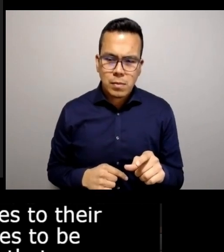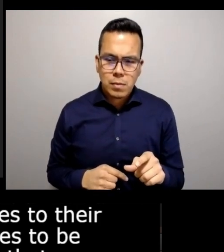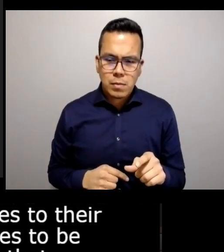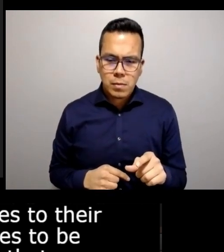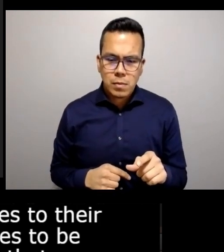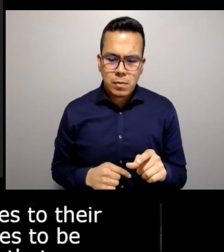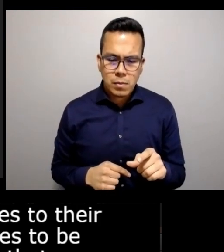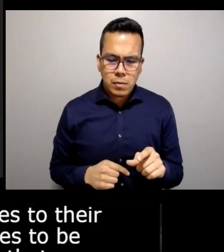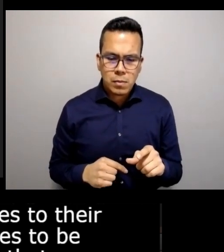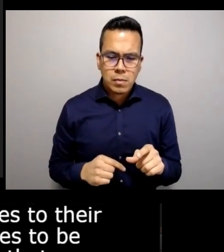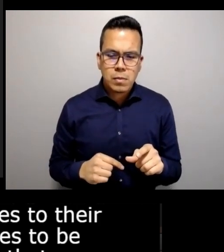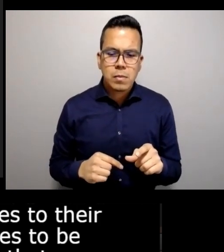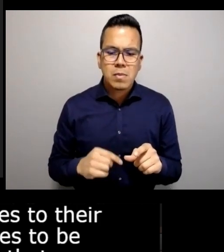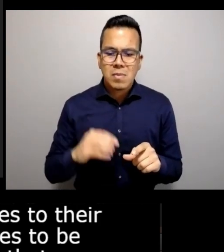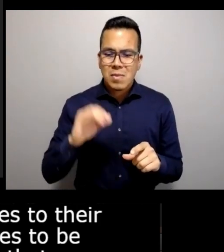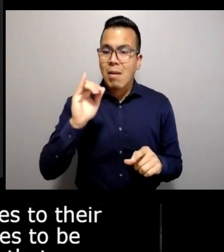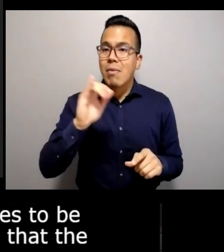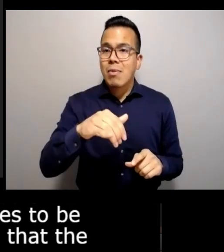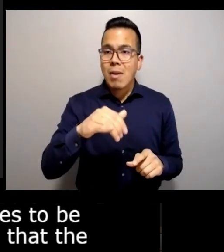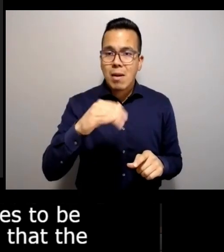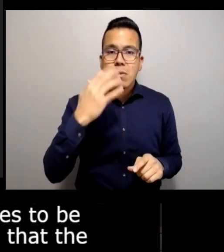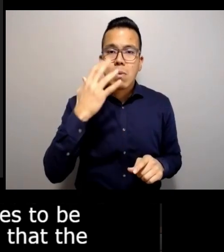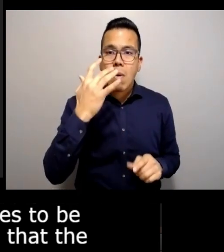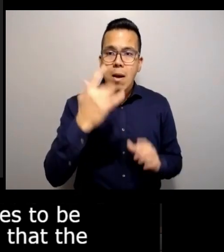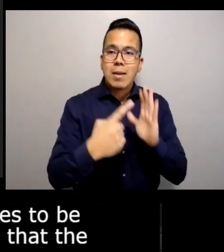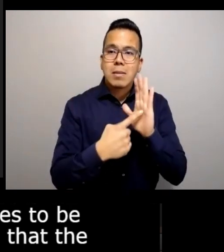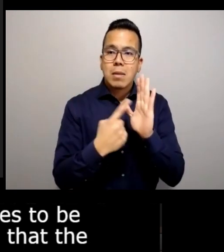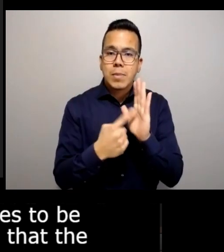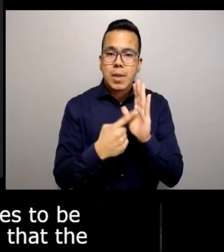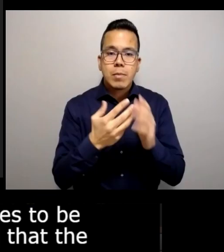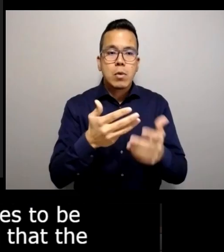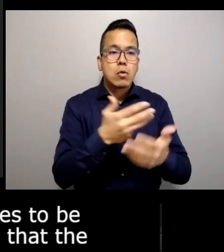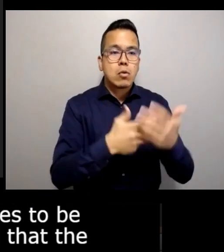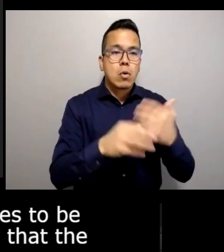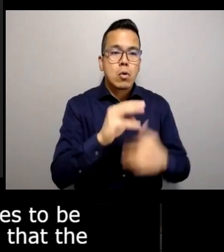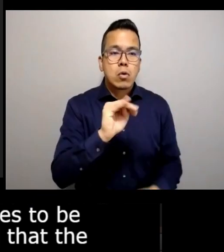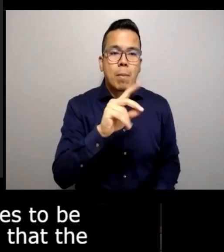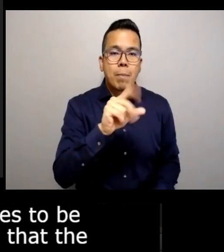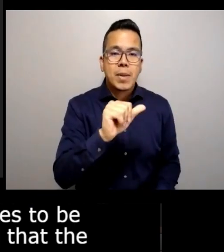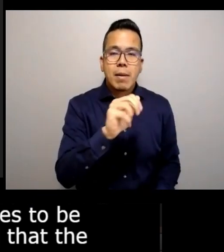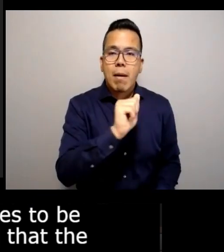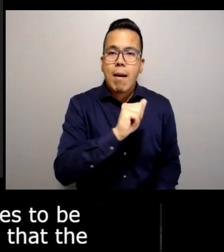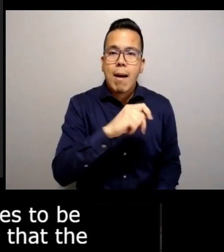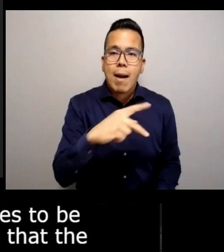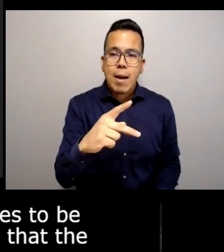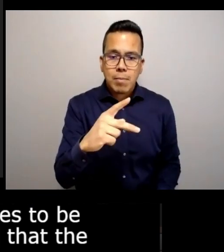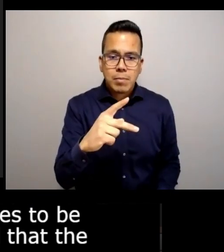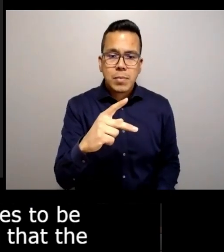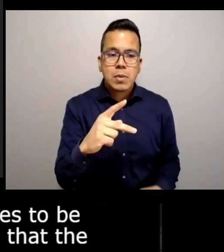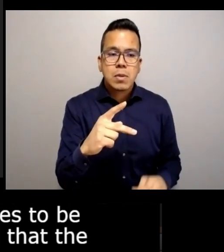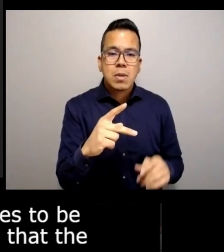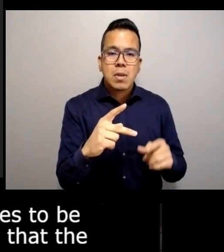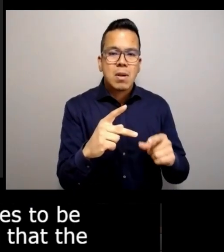media platforms are sometimes, okay, look, these are taken as for granted